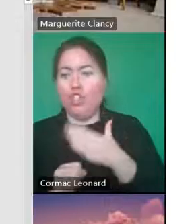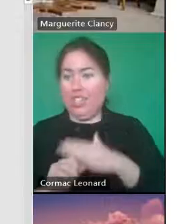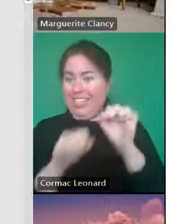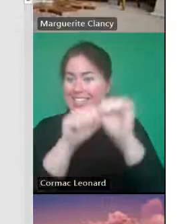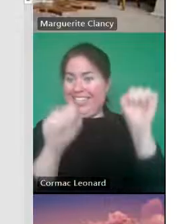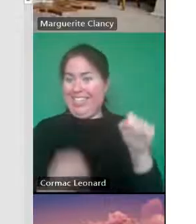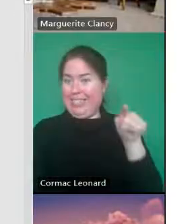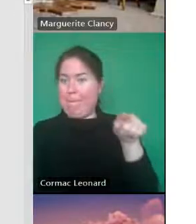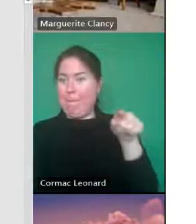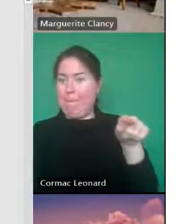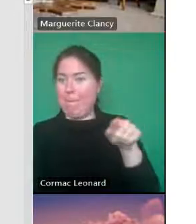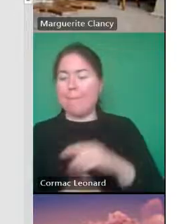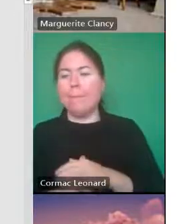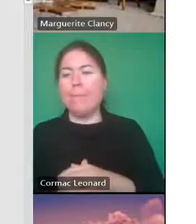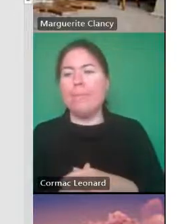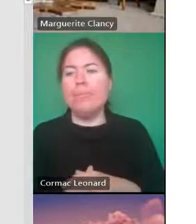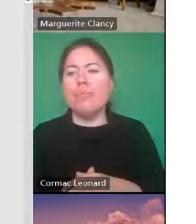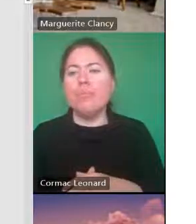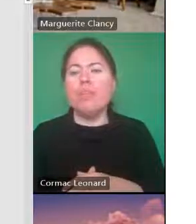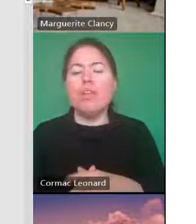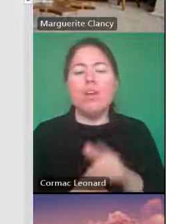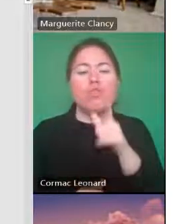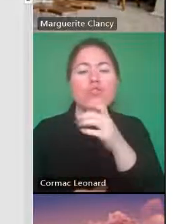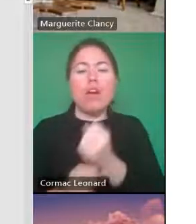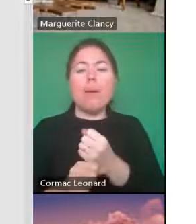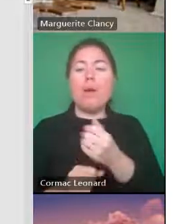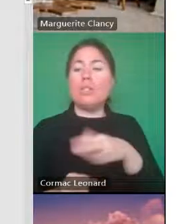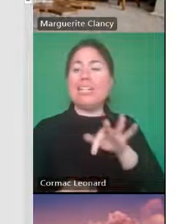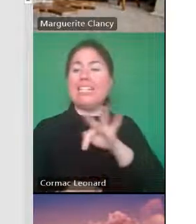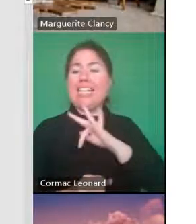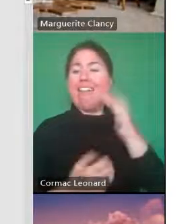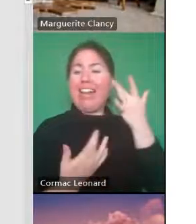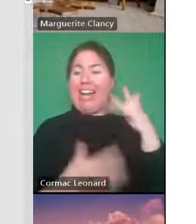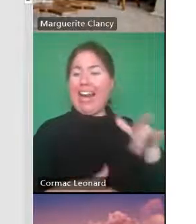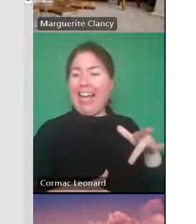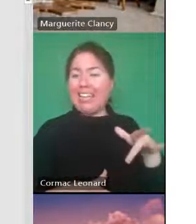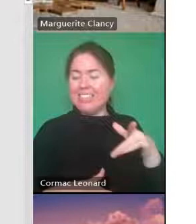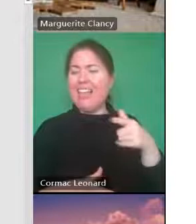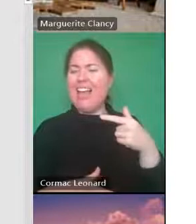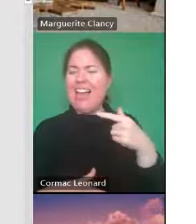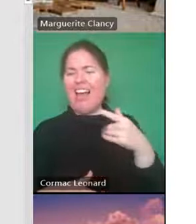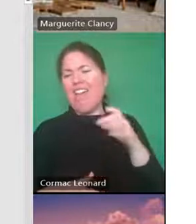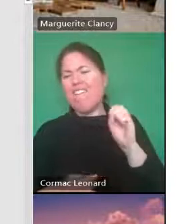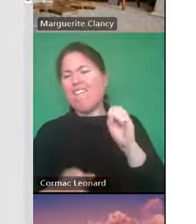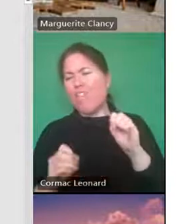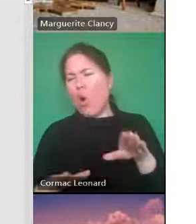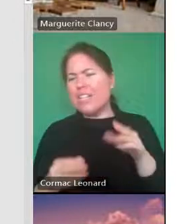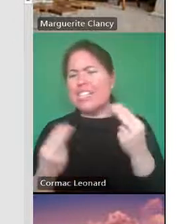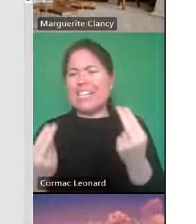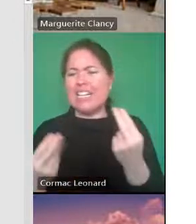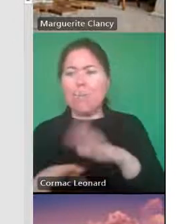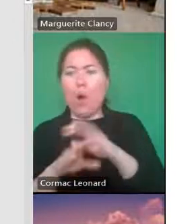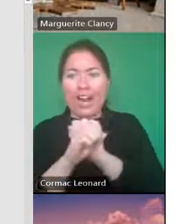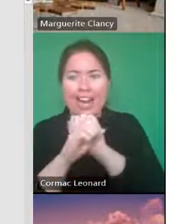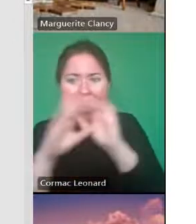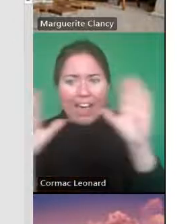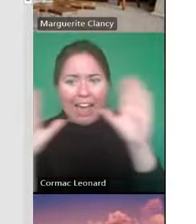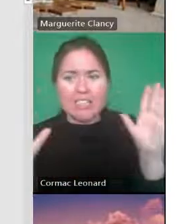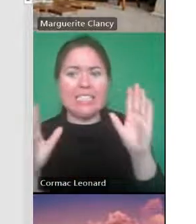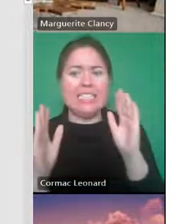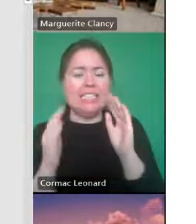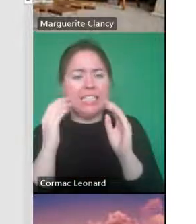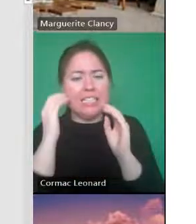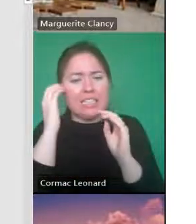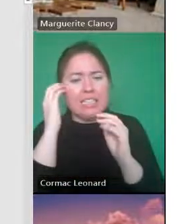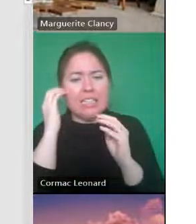The issue around including things like self-neglect, and I think there is obviously a need to have greater clarity and certainty in relation